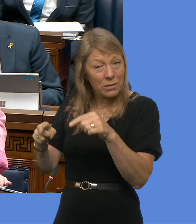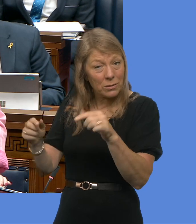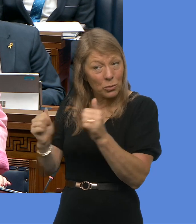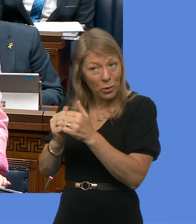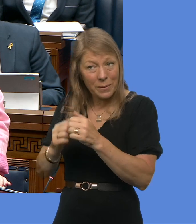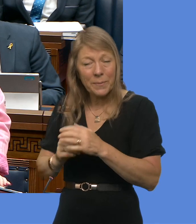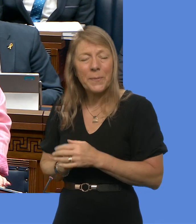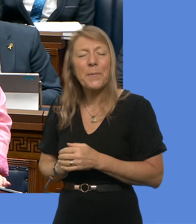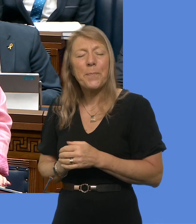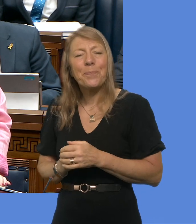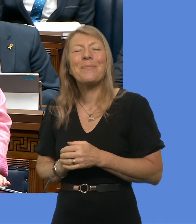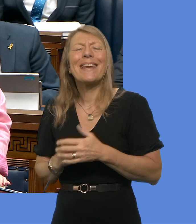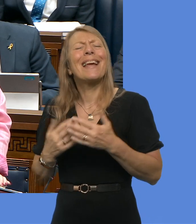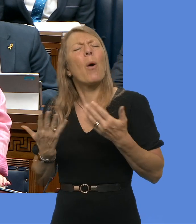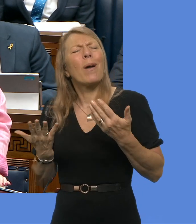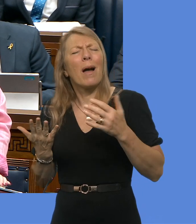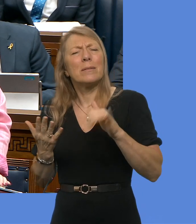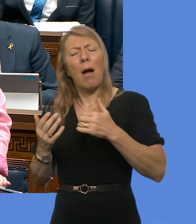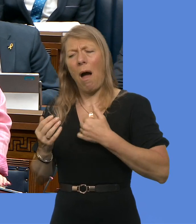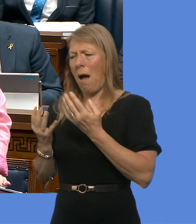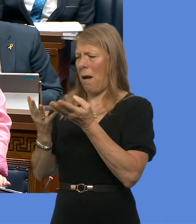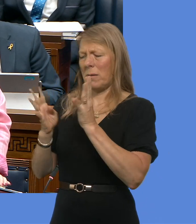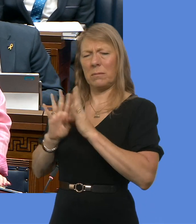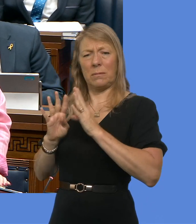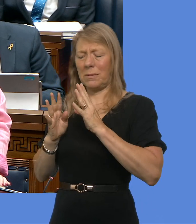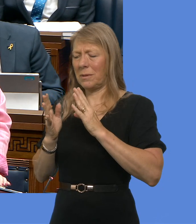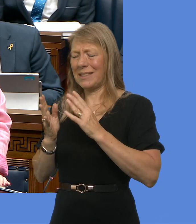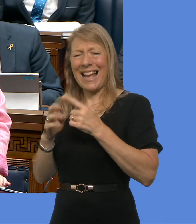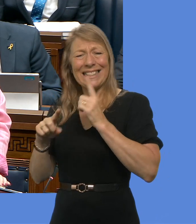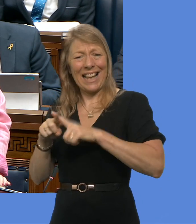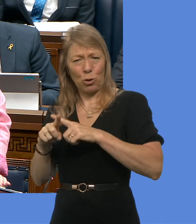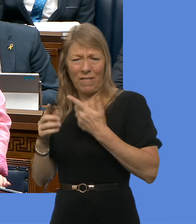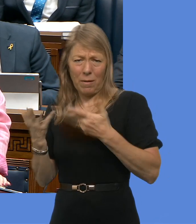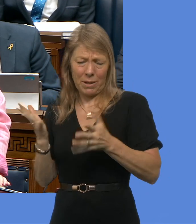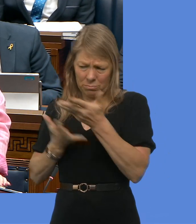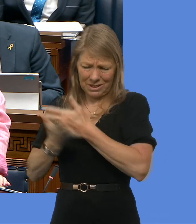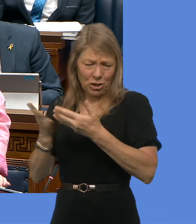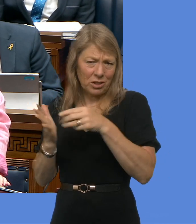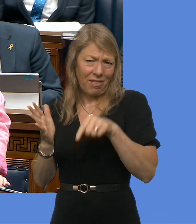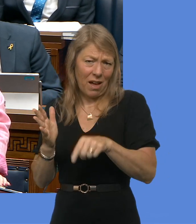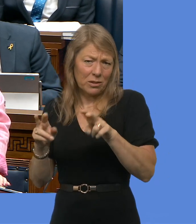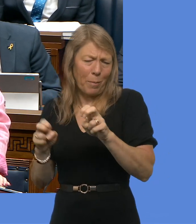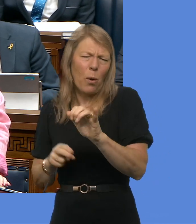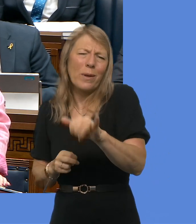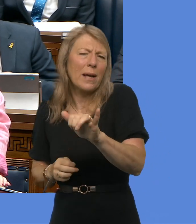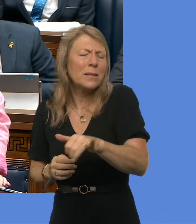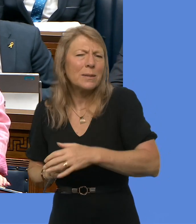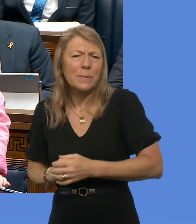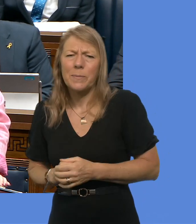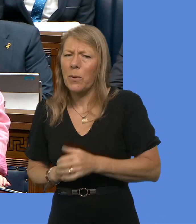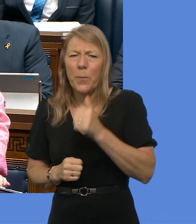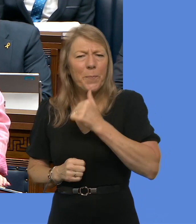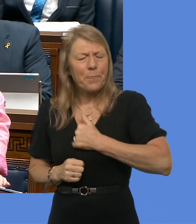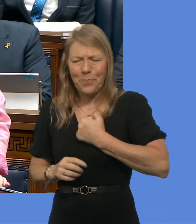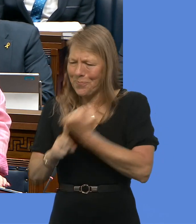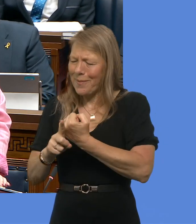discussed this with ministerial colleagues in relation to the executive. As indicated, at every opportunity I emphasise the seriousness of